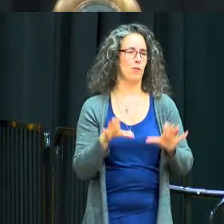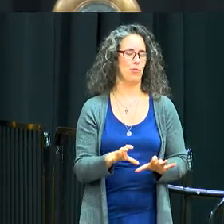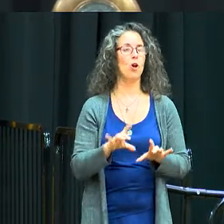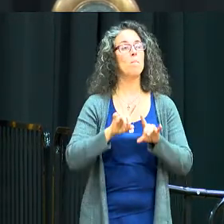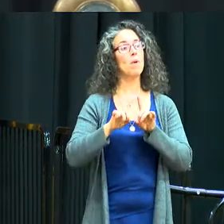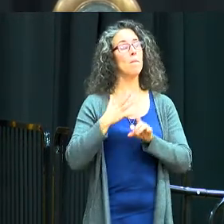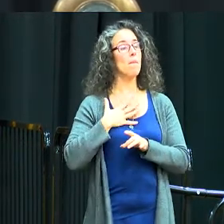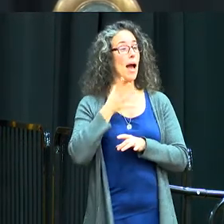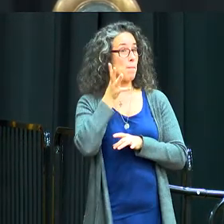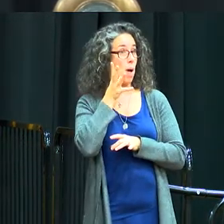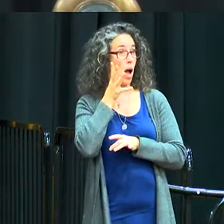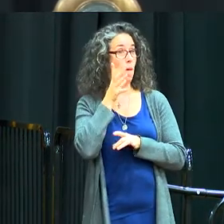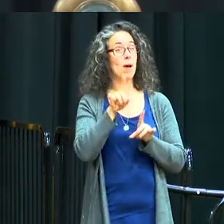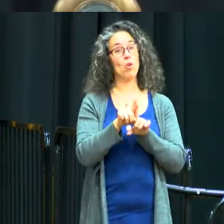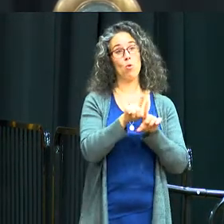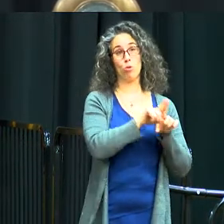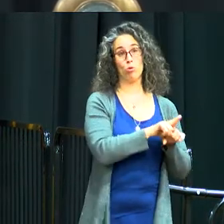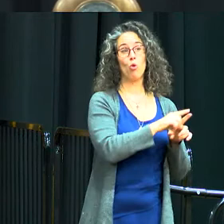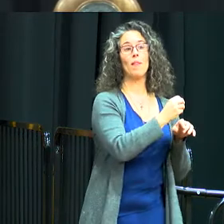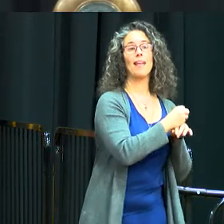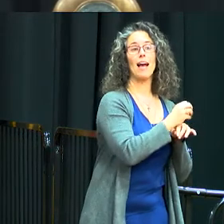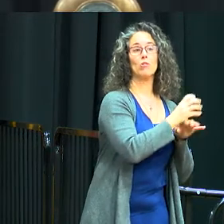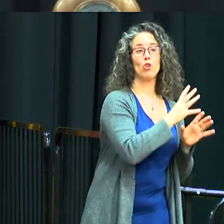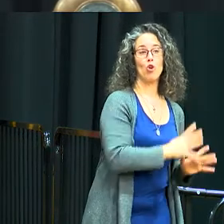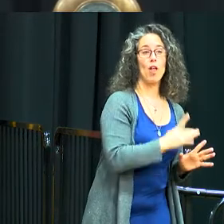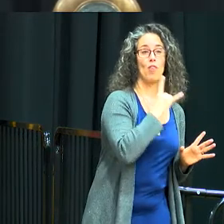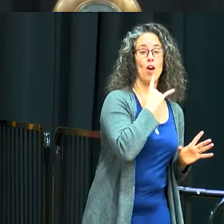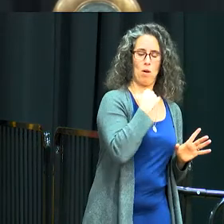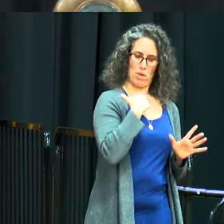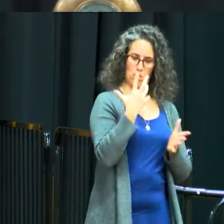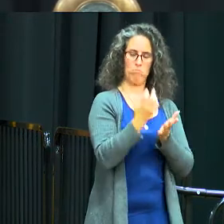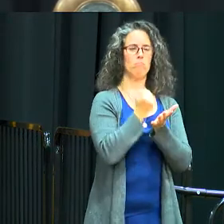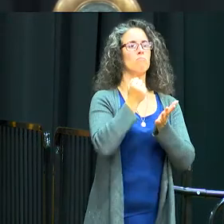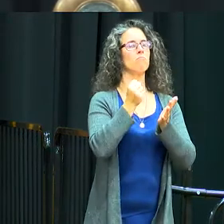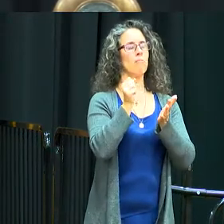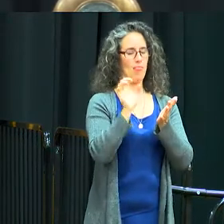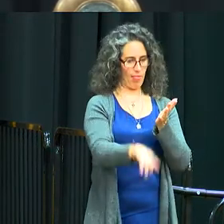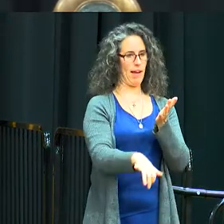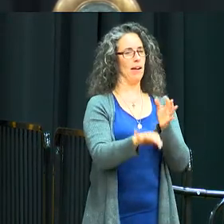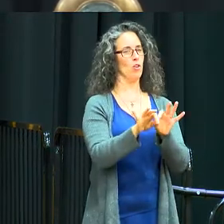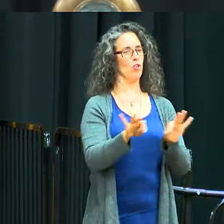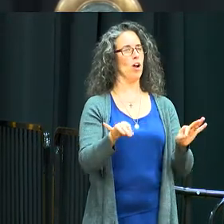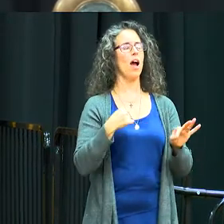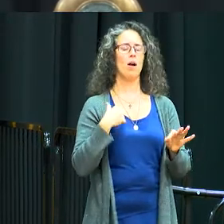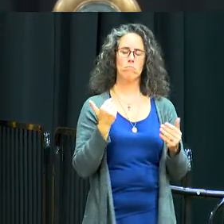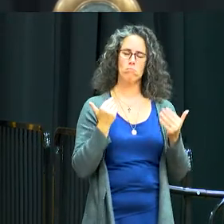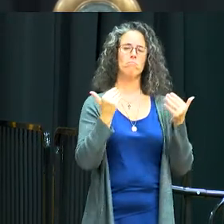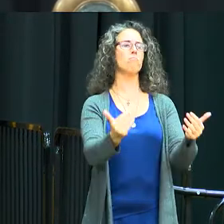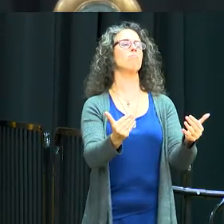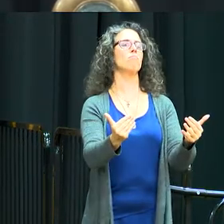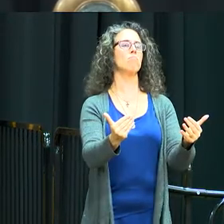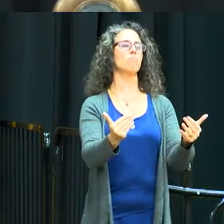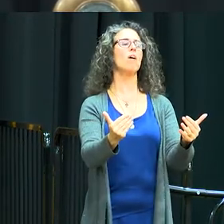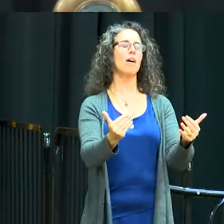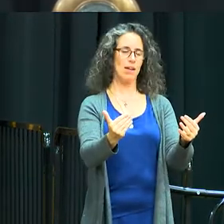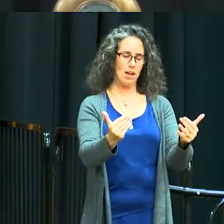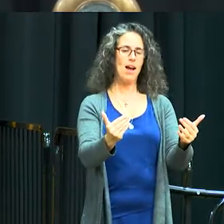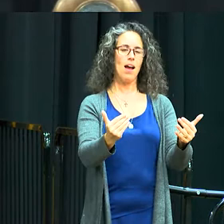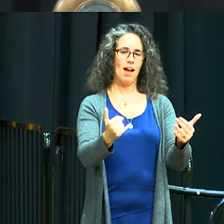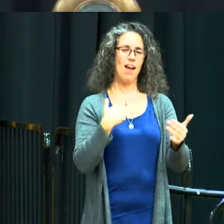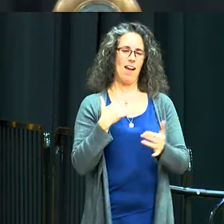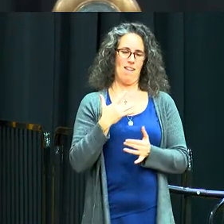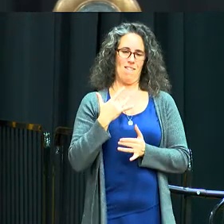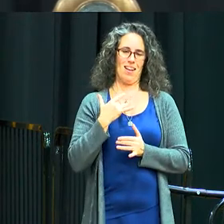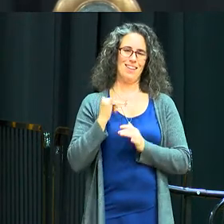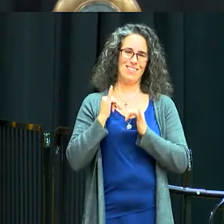and this wonderful counselor thought I could get that degree, then I would go for it. I can resonate with a lot of what